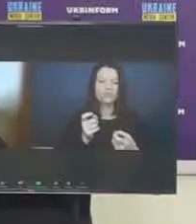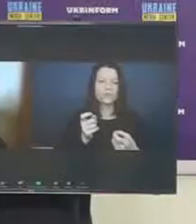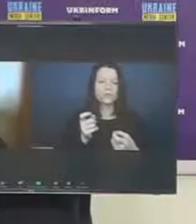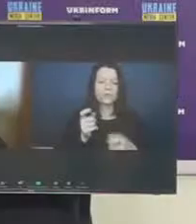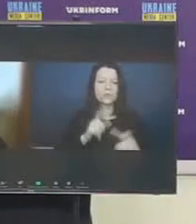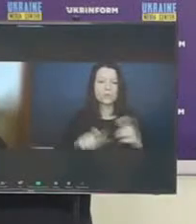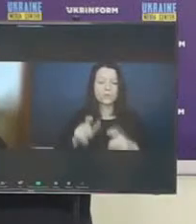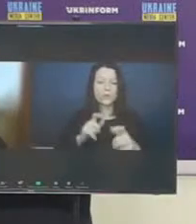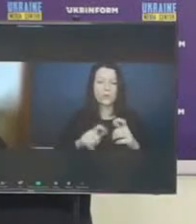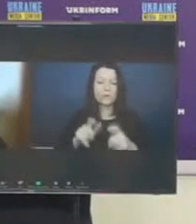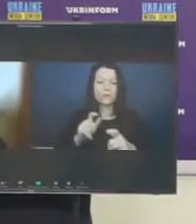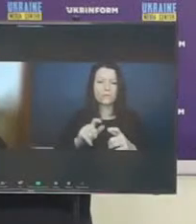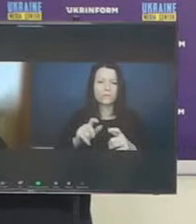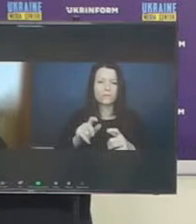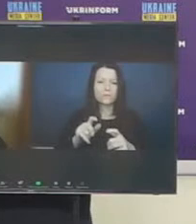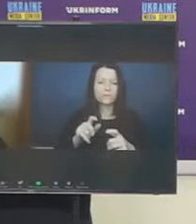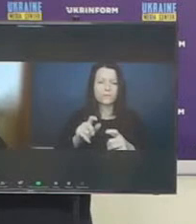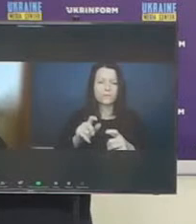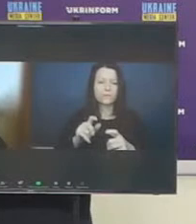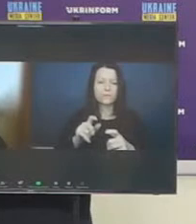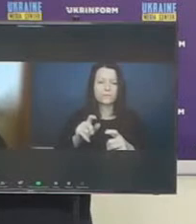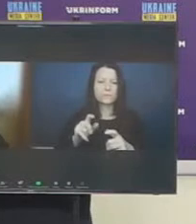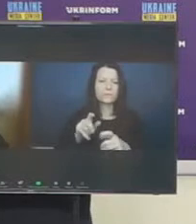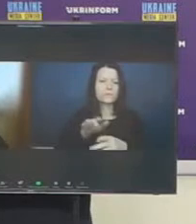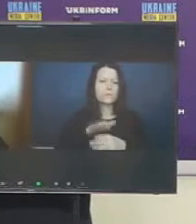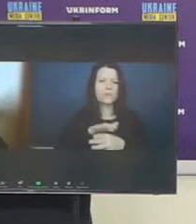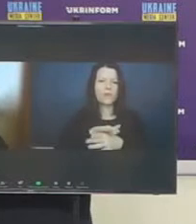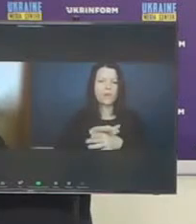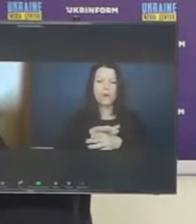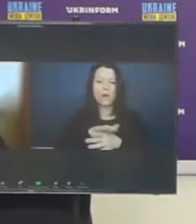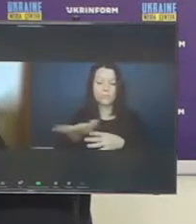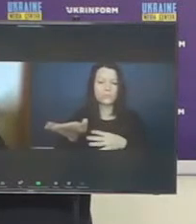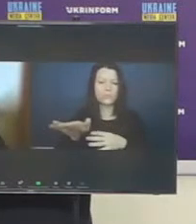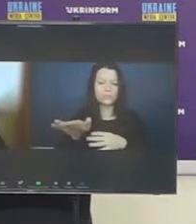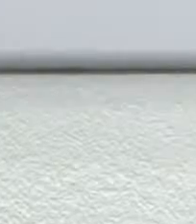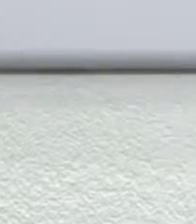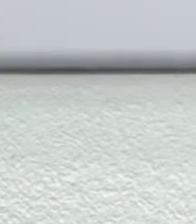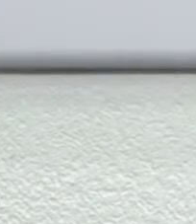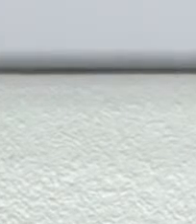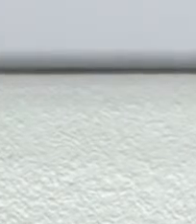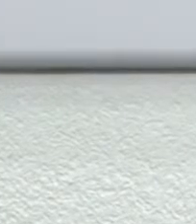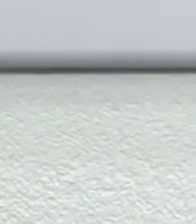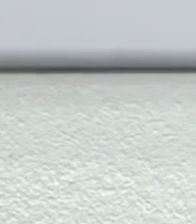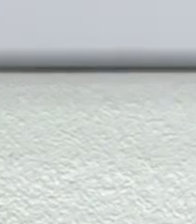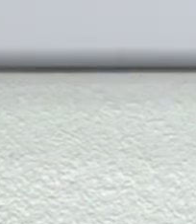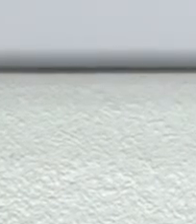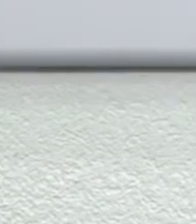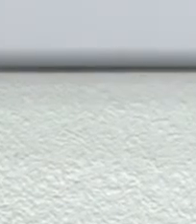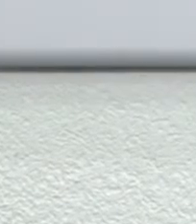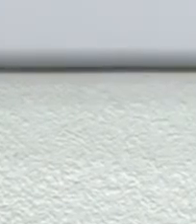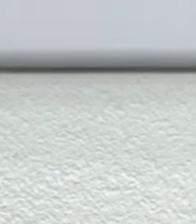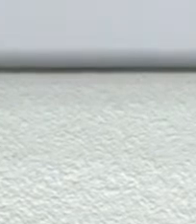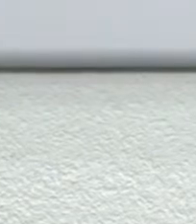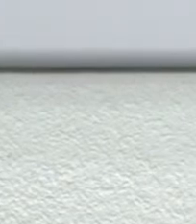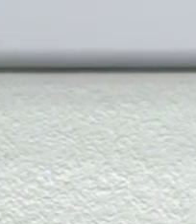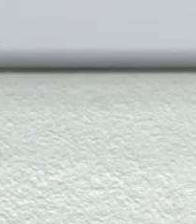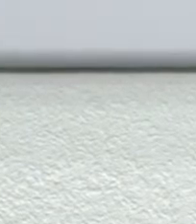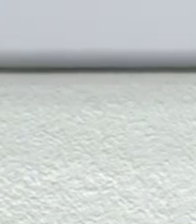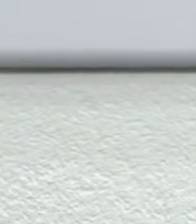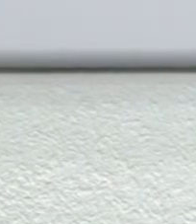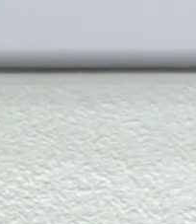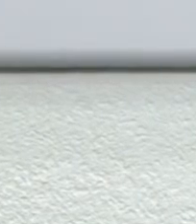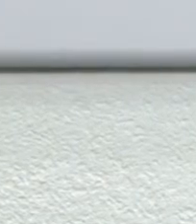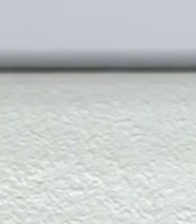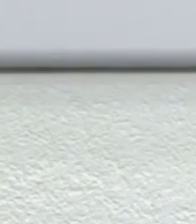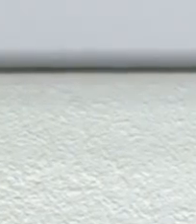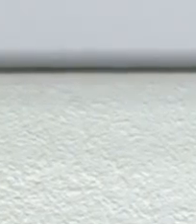in that capacity, it will yield no result. You see, the first priority is